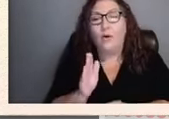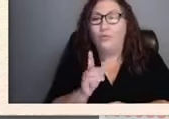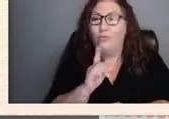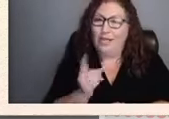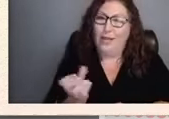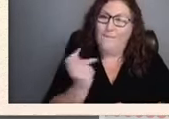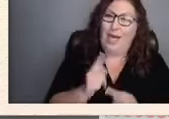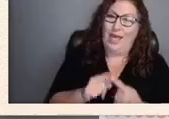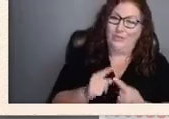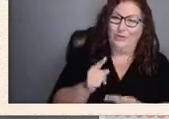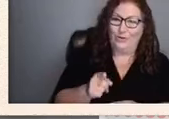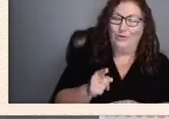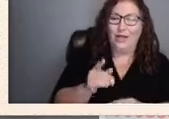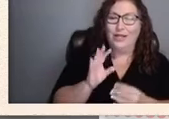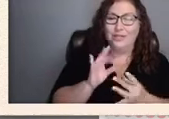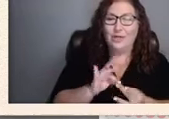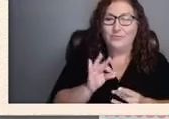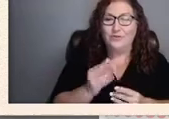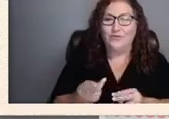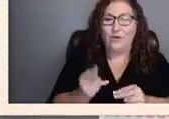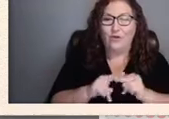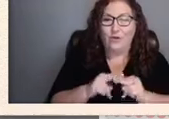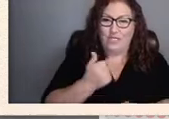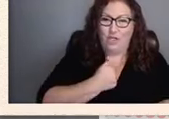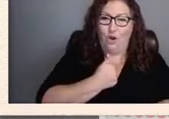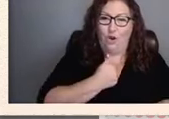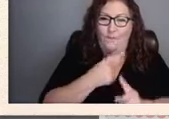of increasing your own positive emotion.